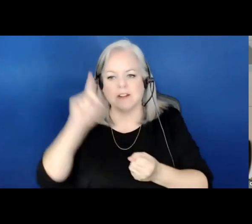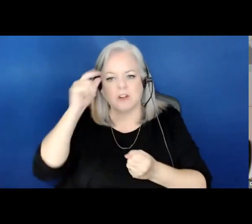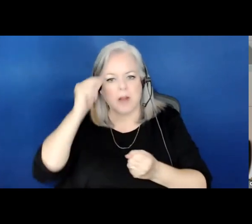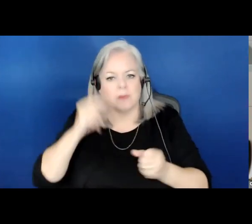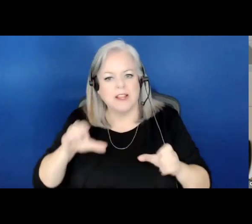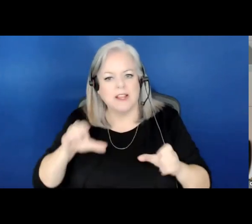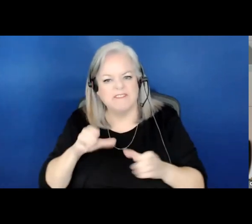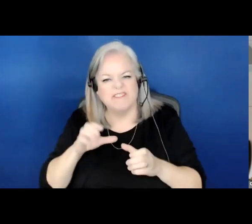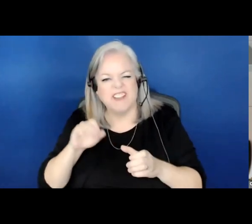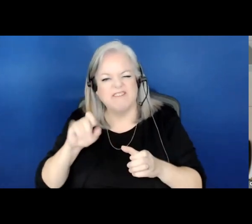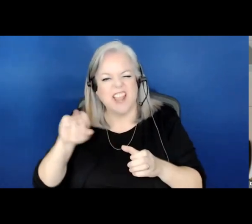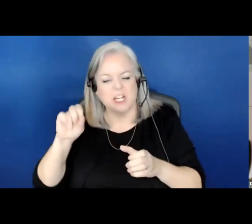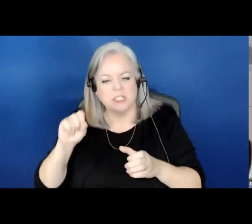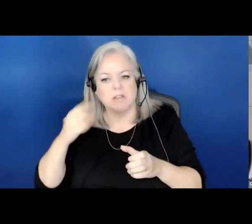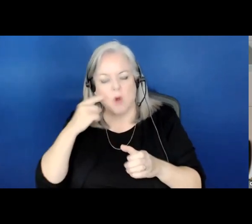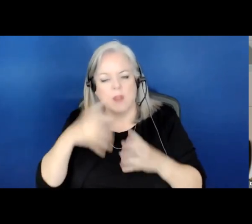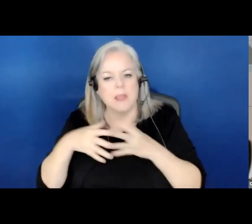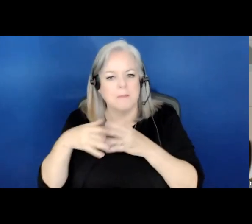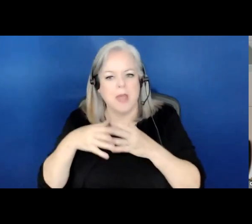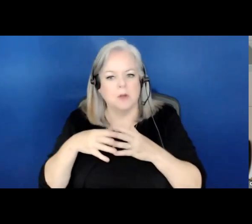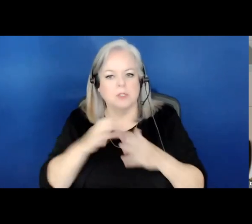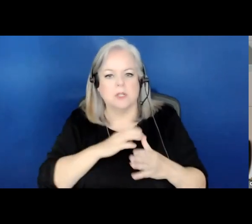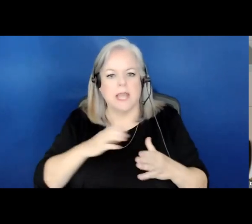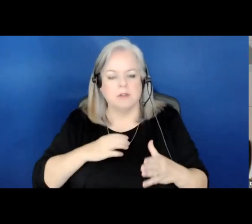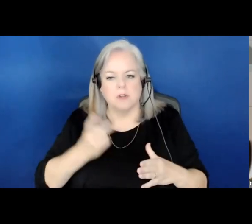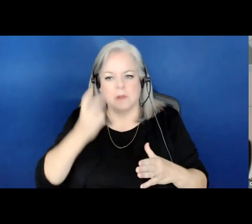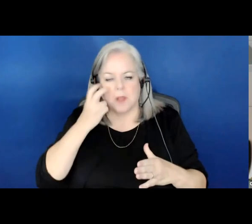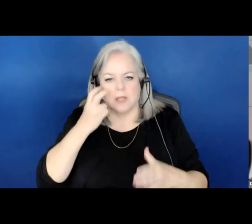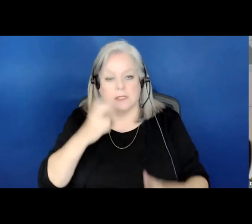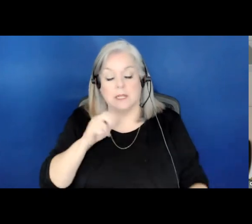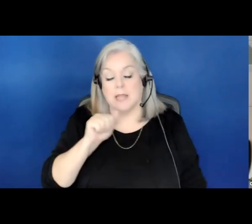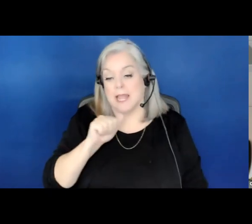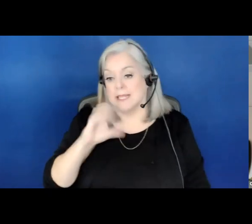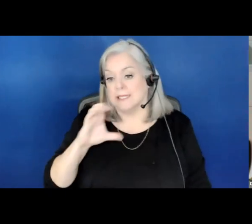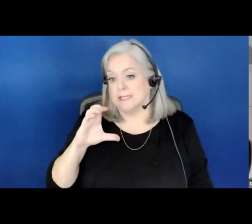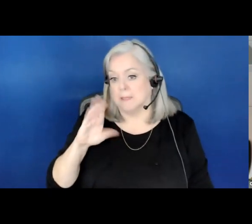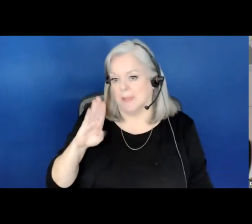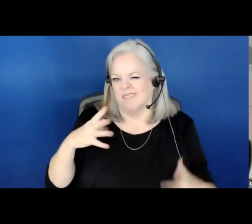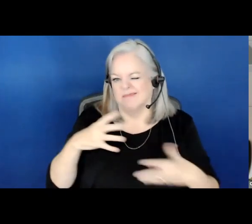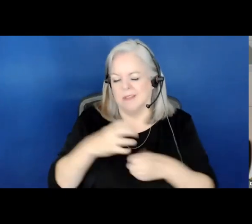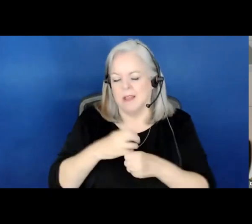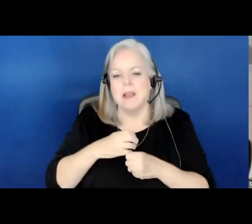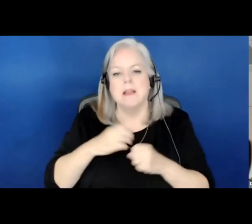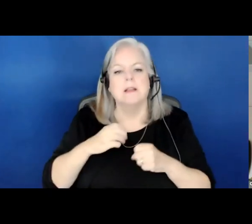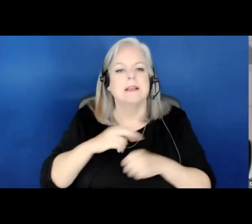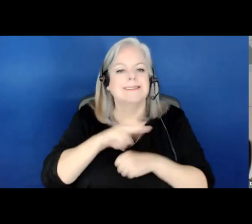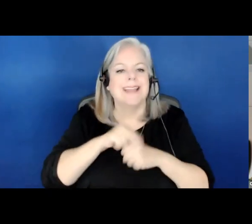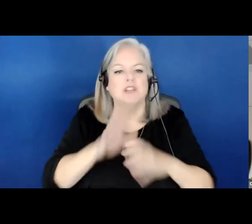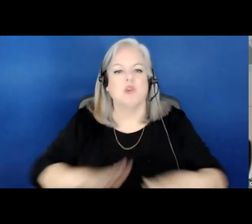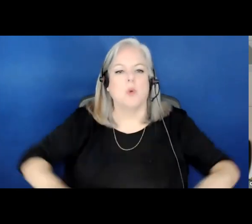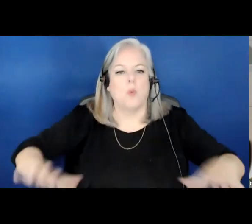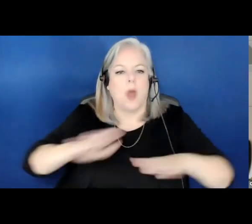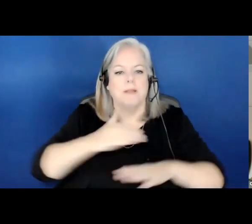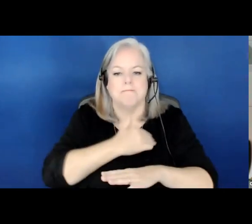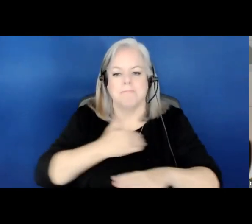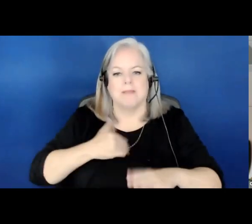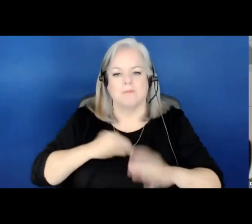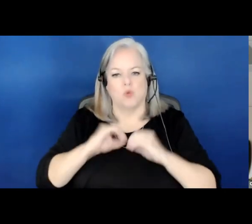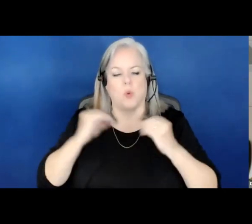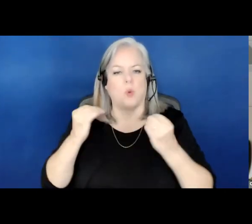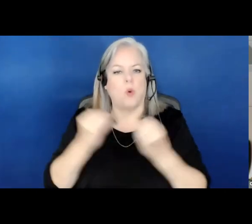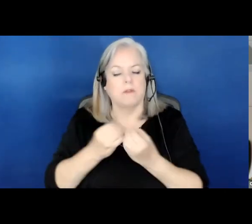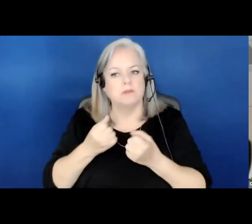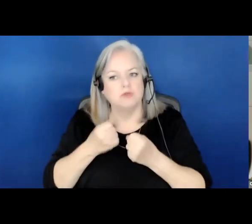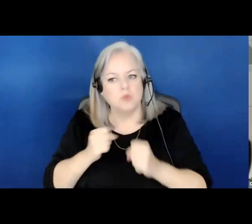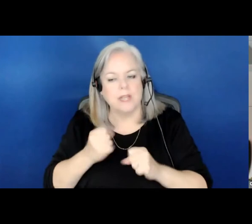American Council of the Blind. ACB is a nationwide membership organization that strives to